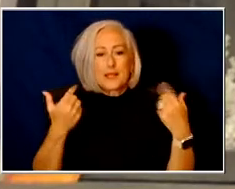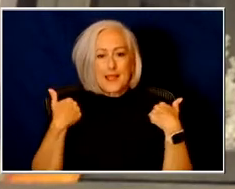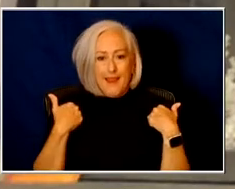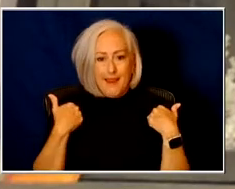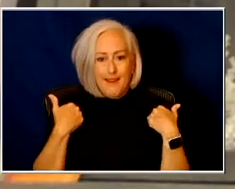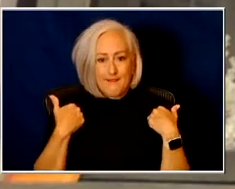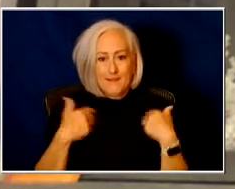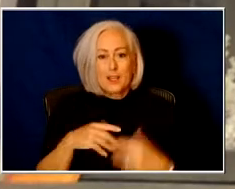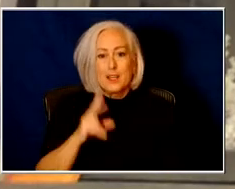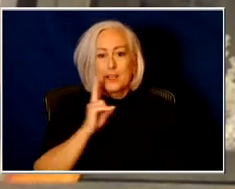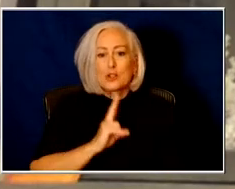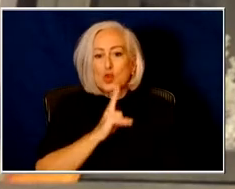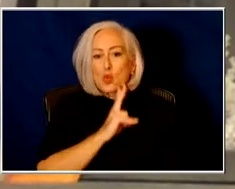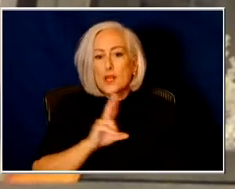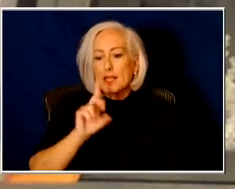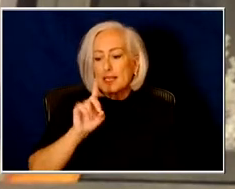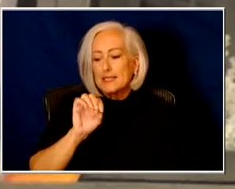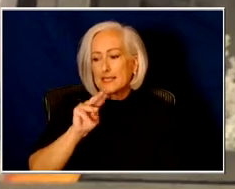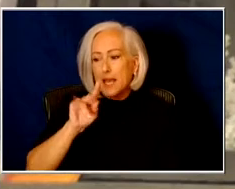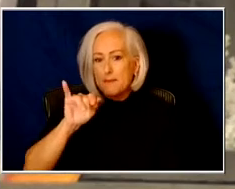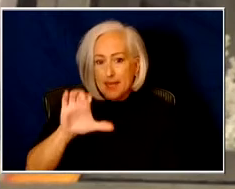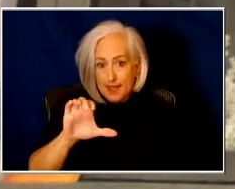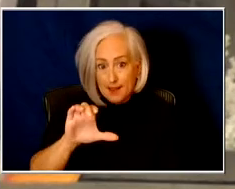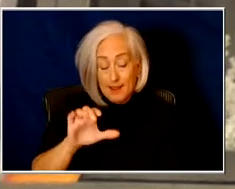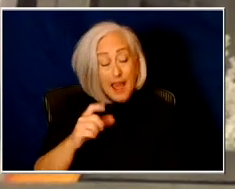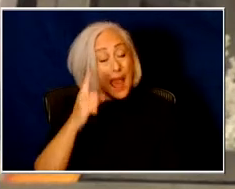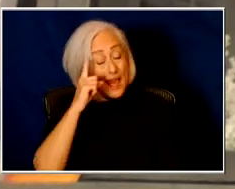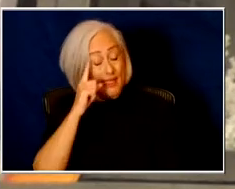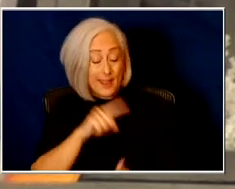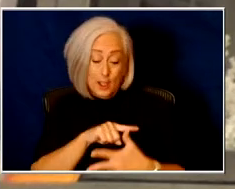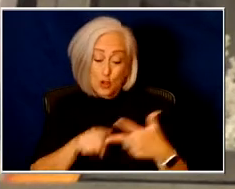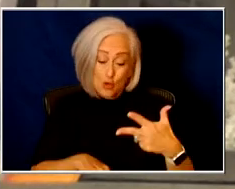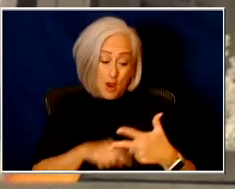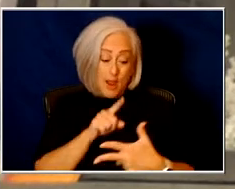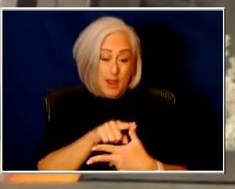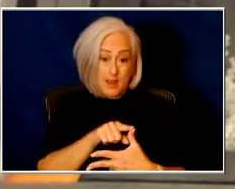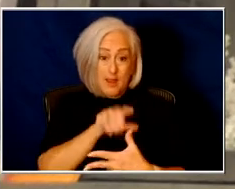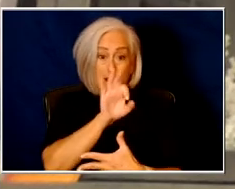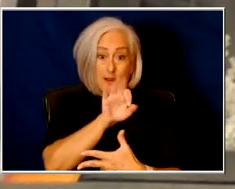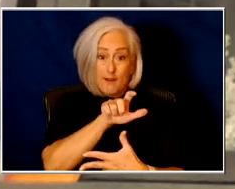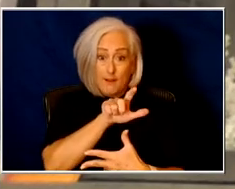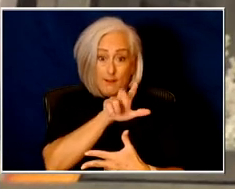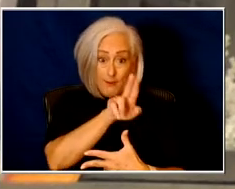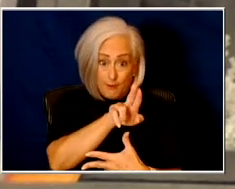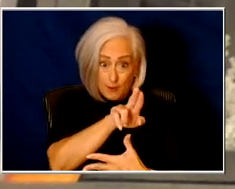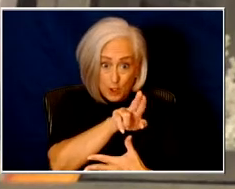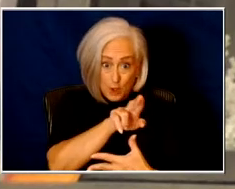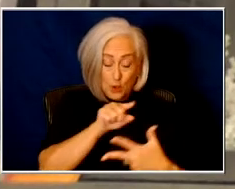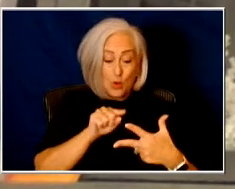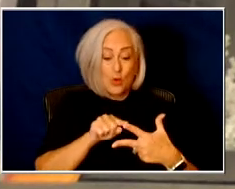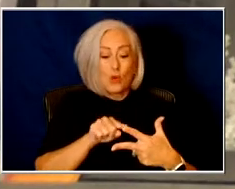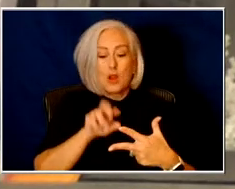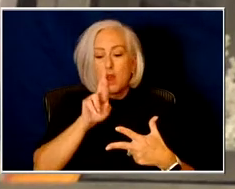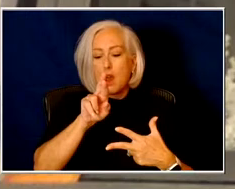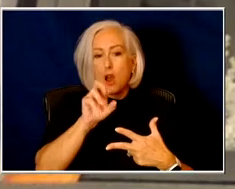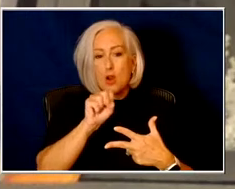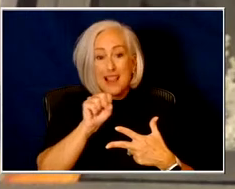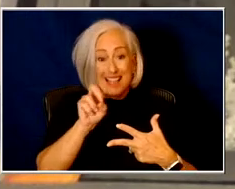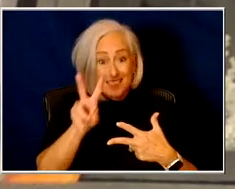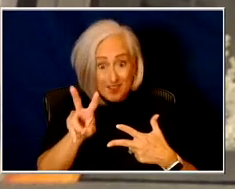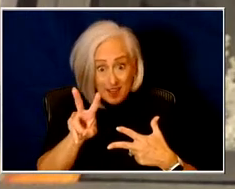triedemic I think we're going to have influenza we've already started to see a surge in RSV cases